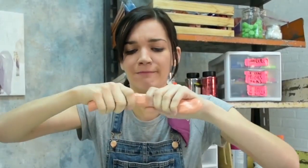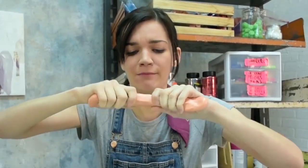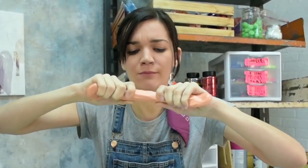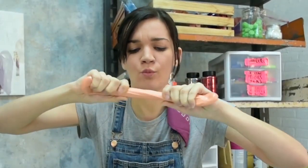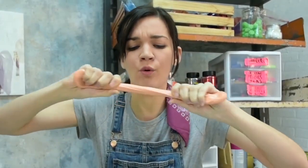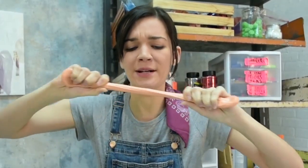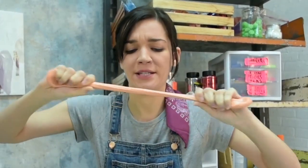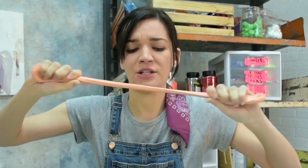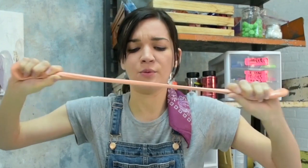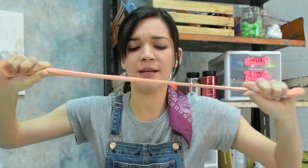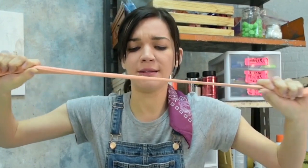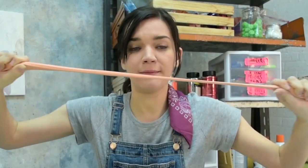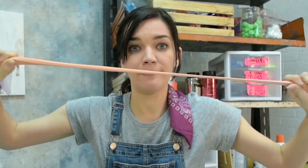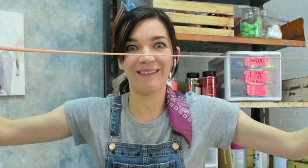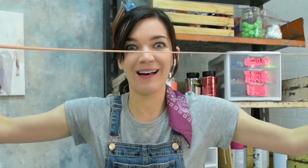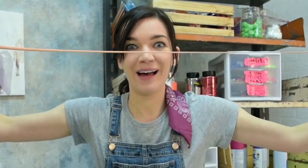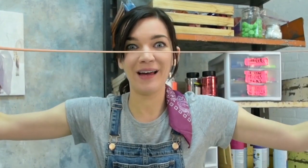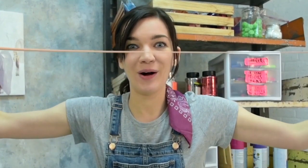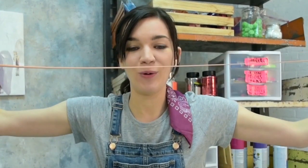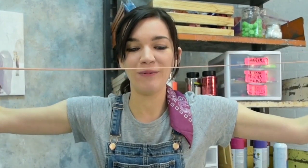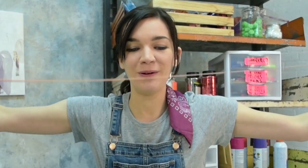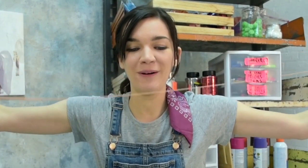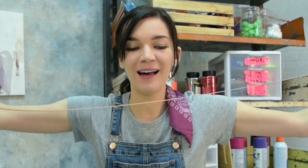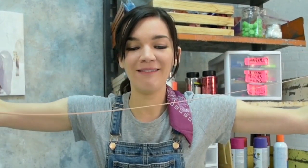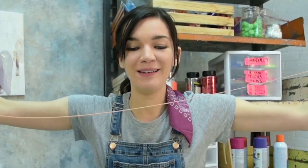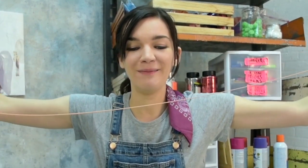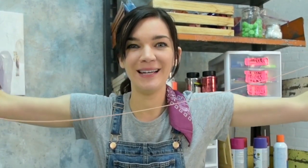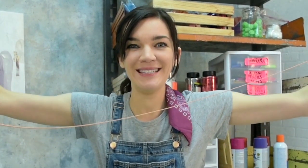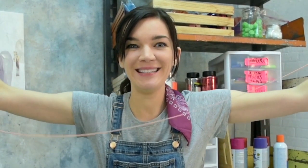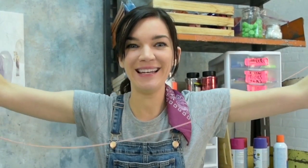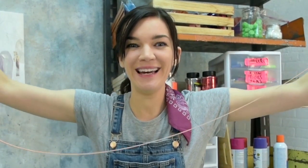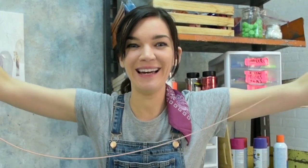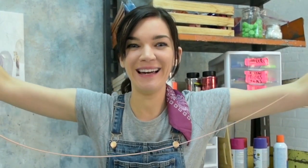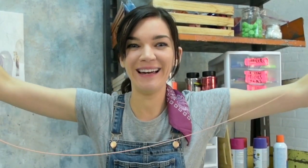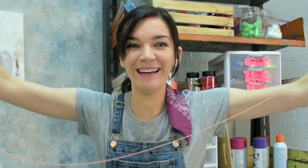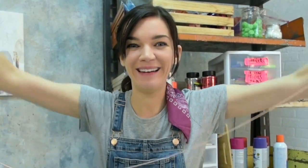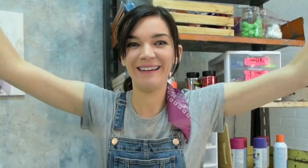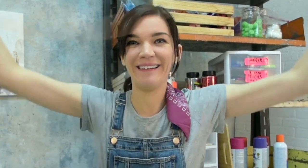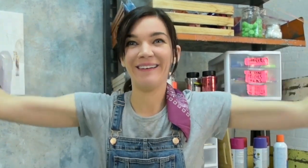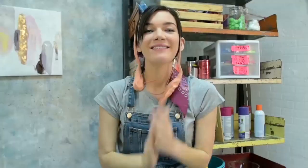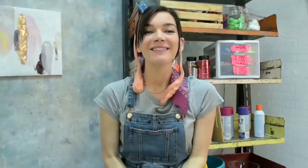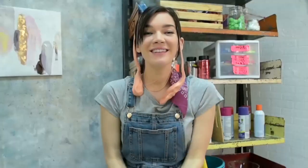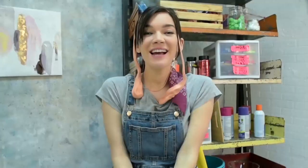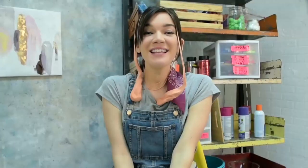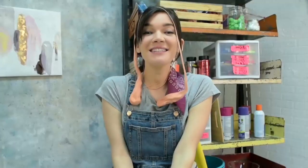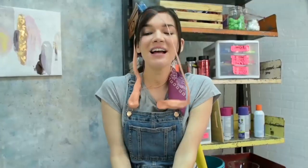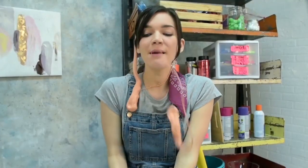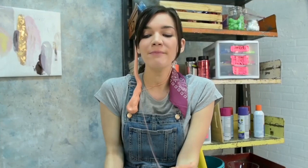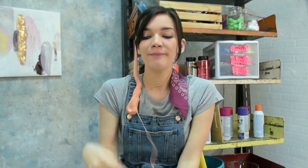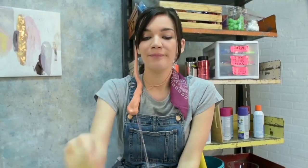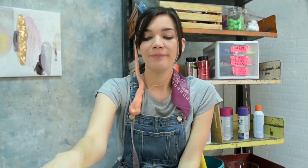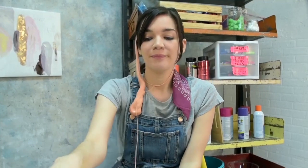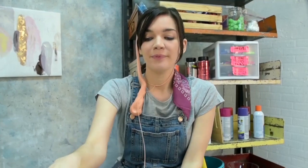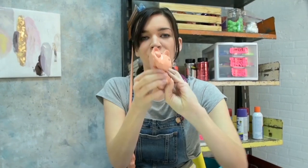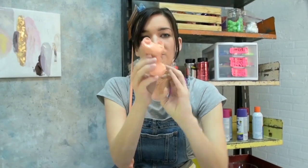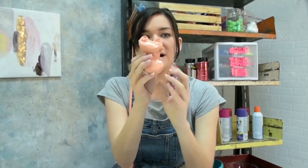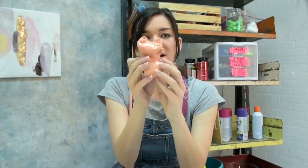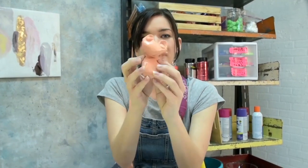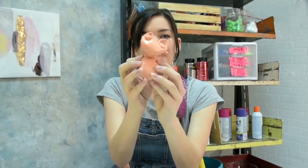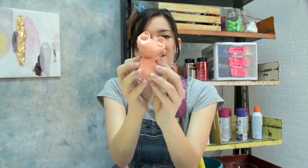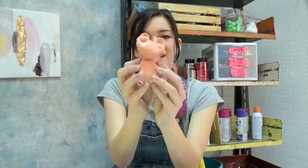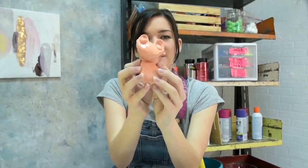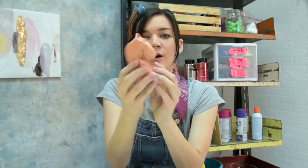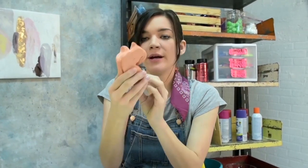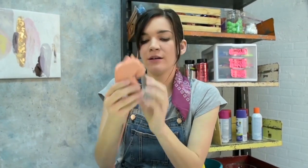sure what to do with, I hope you have an amazing day. See you guys next time.